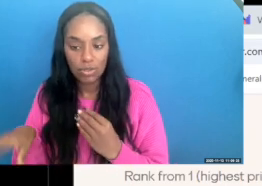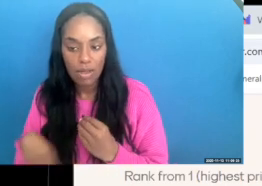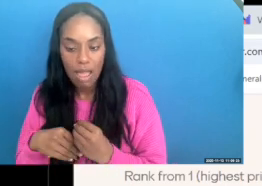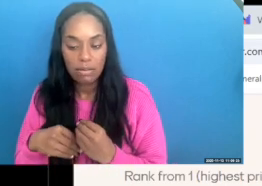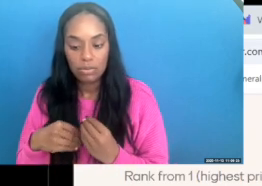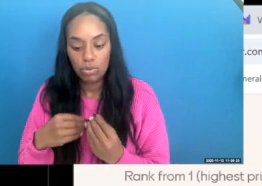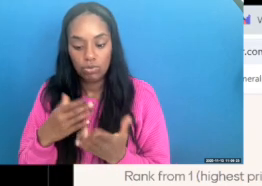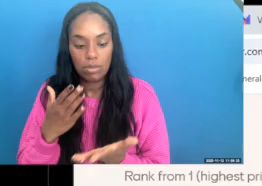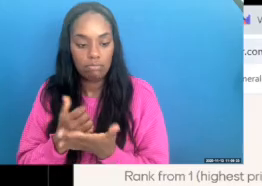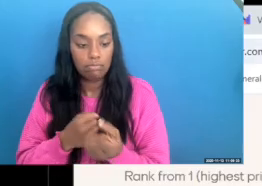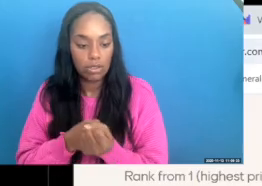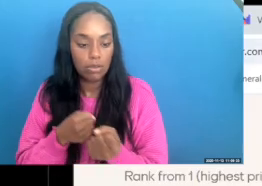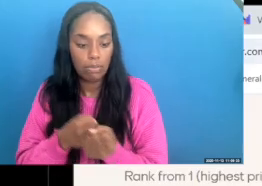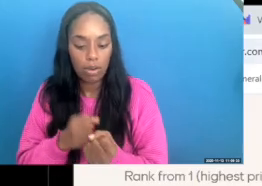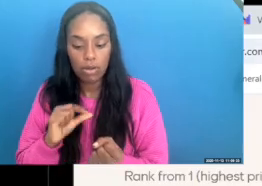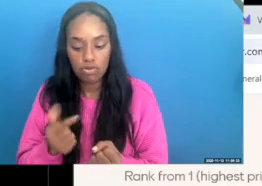no cost